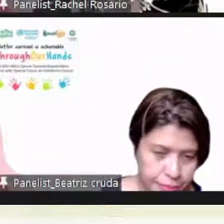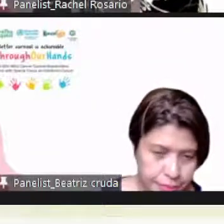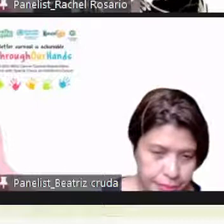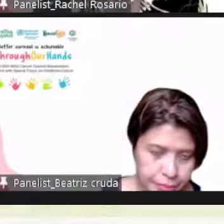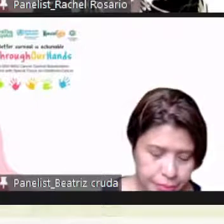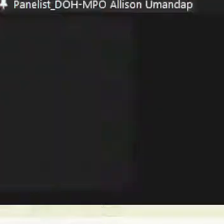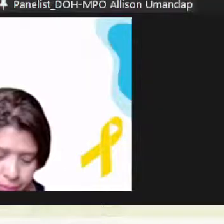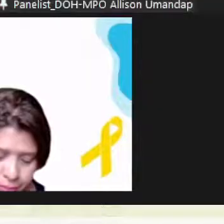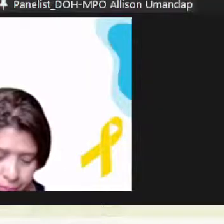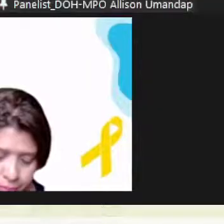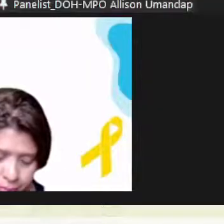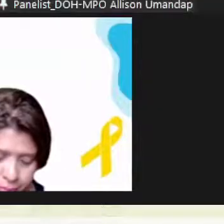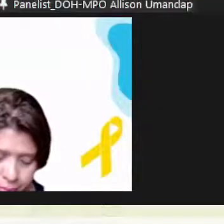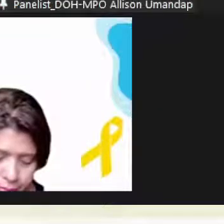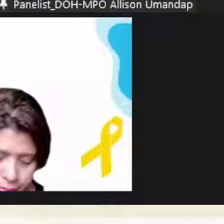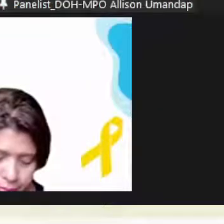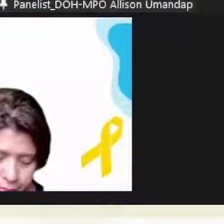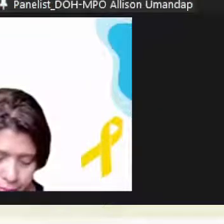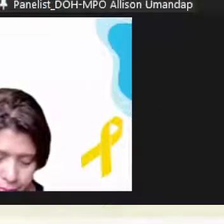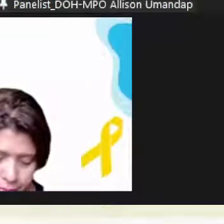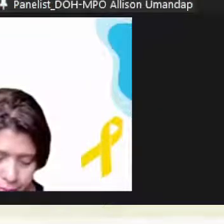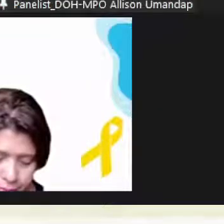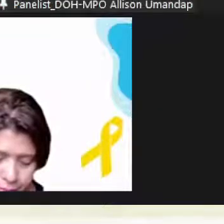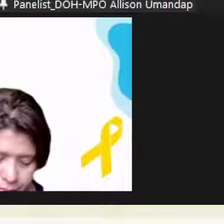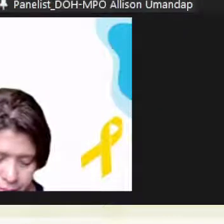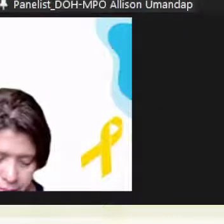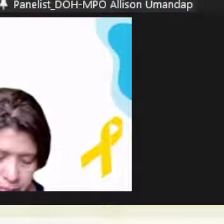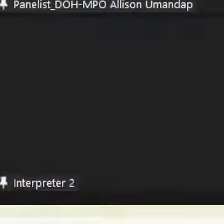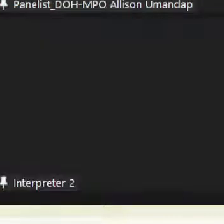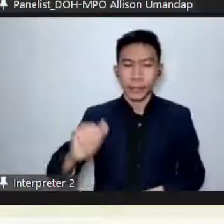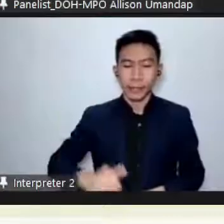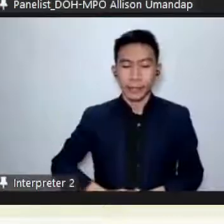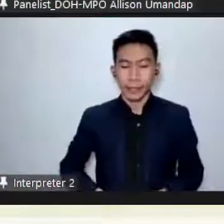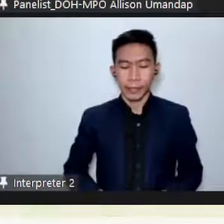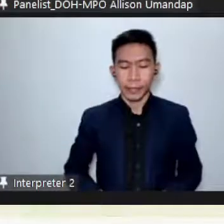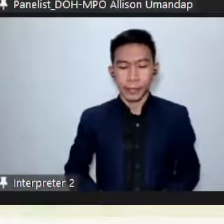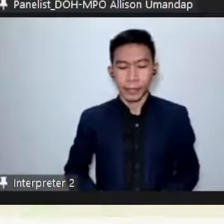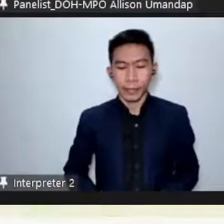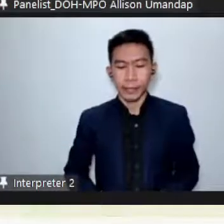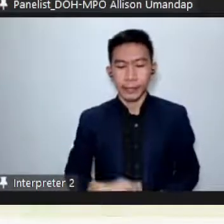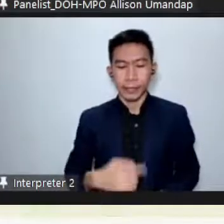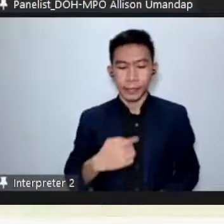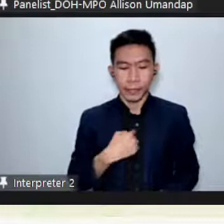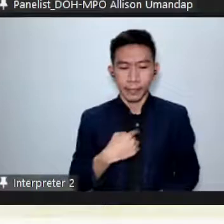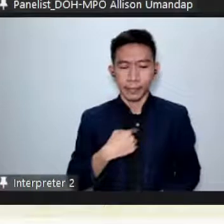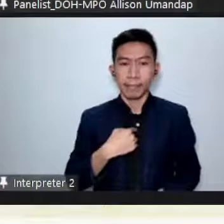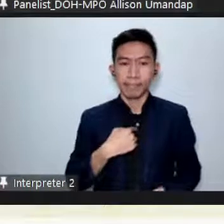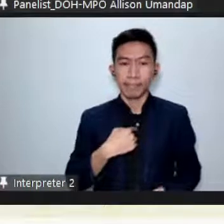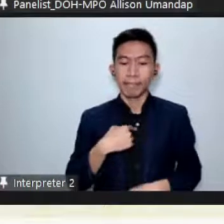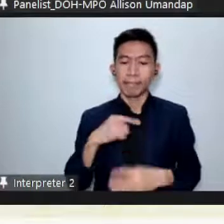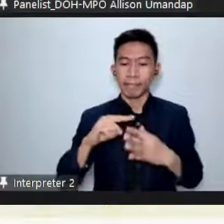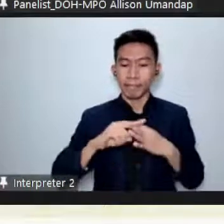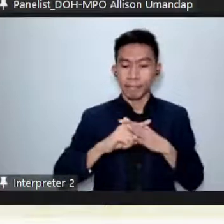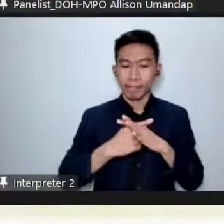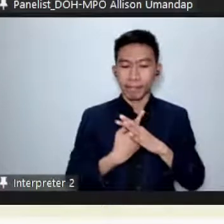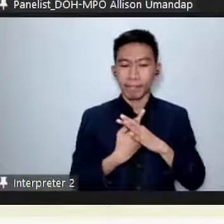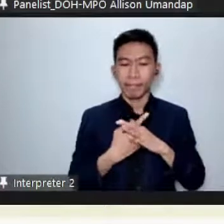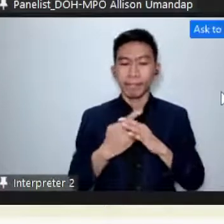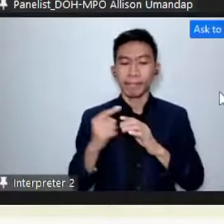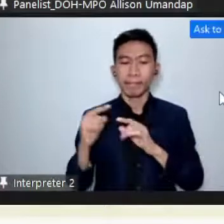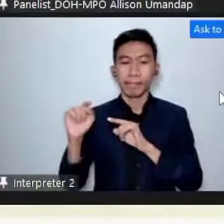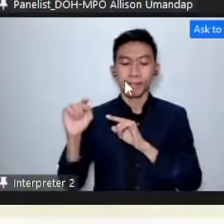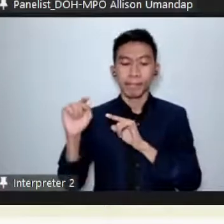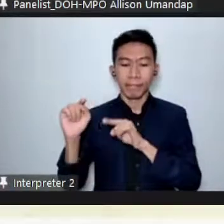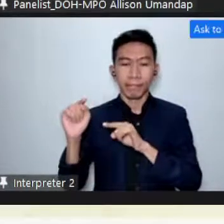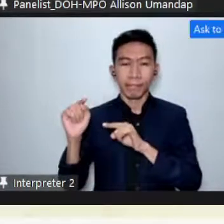members of the National Integrated Cancer Control Council. I'd like to start with calling and giving